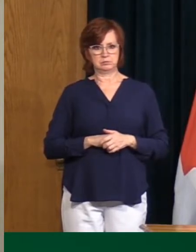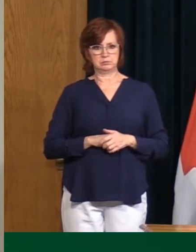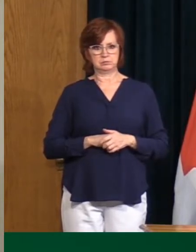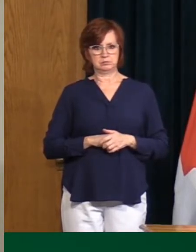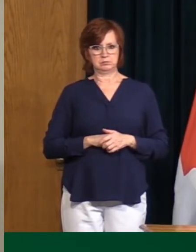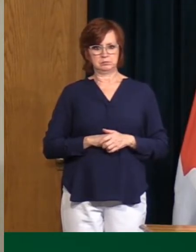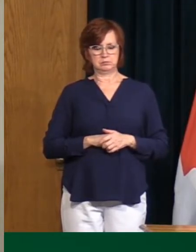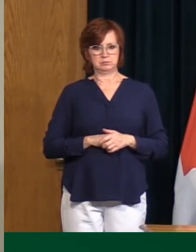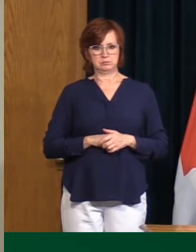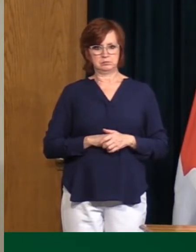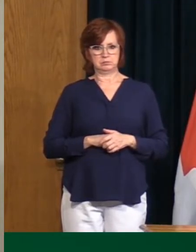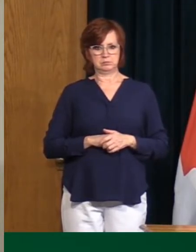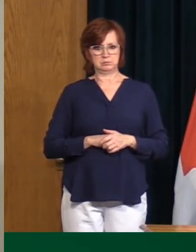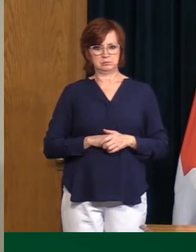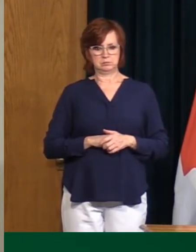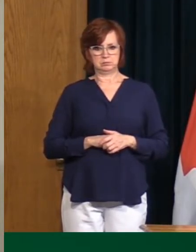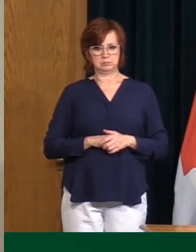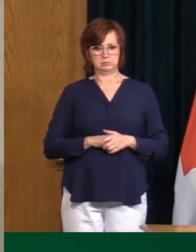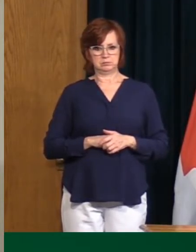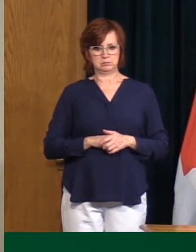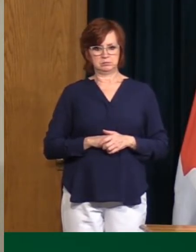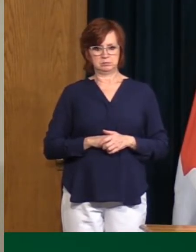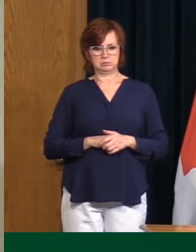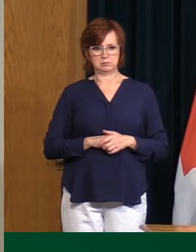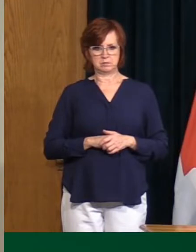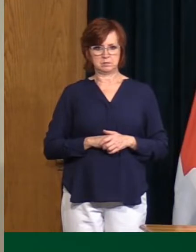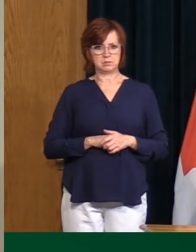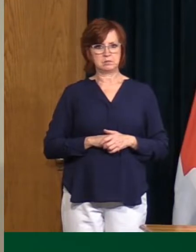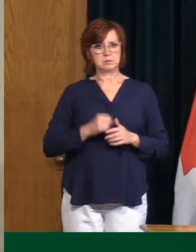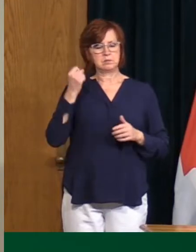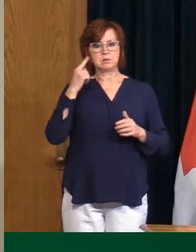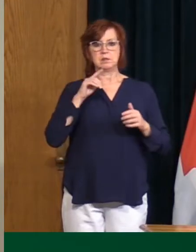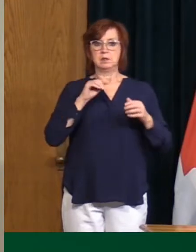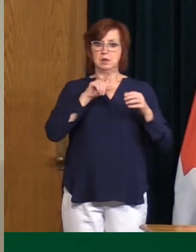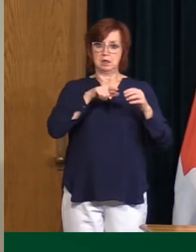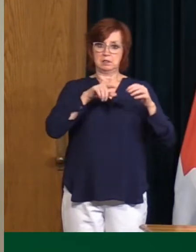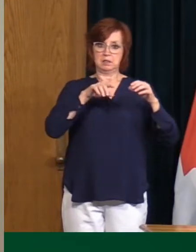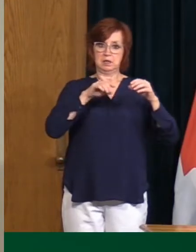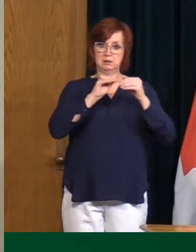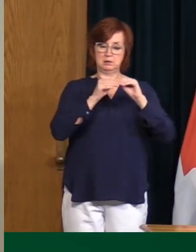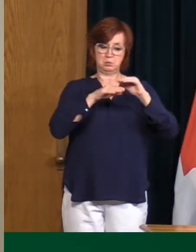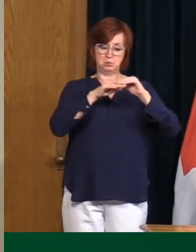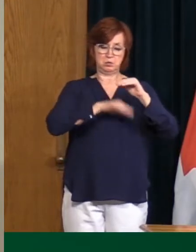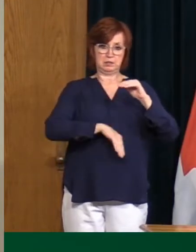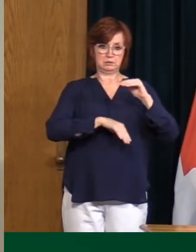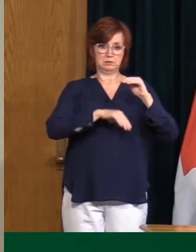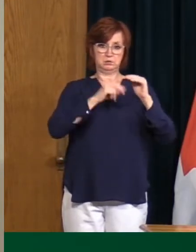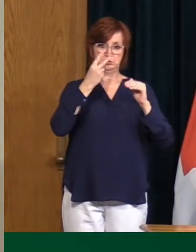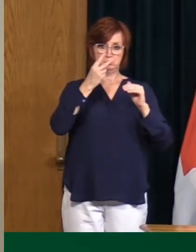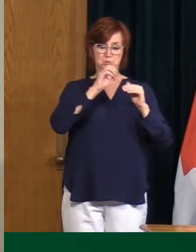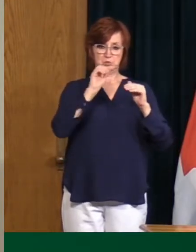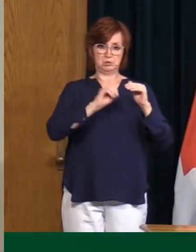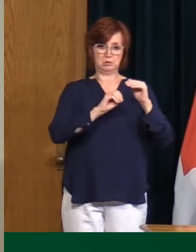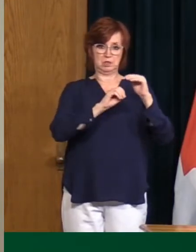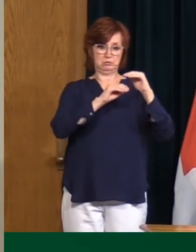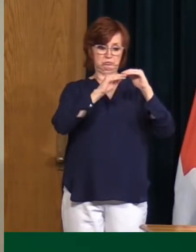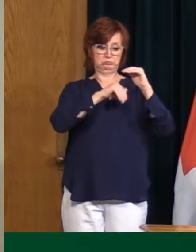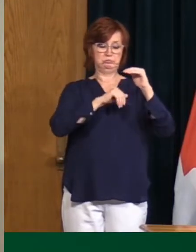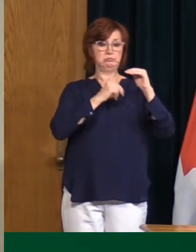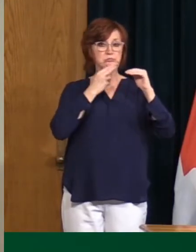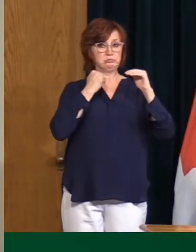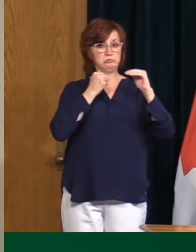it was cough and cold season, our test positive rate remained low, below 2%. And even now, although our test numbers are